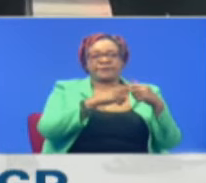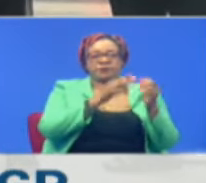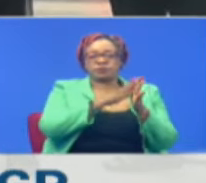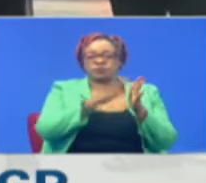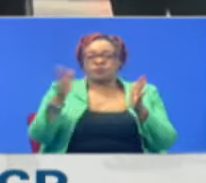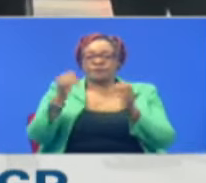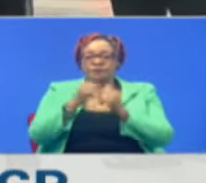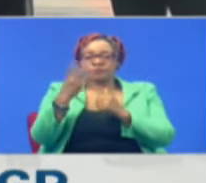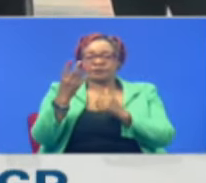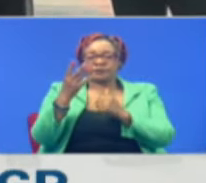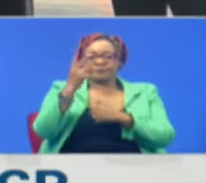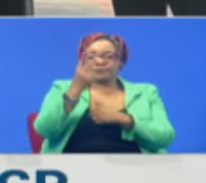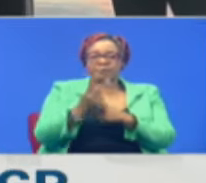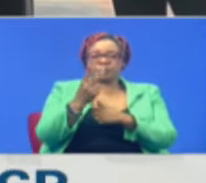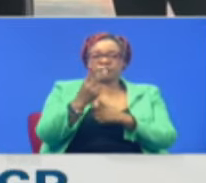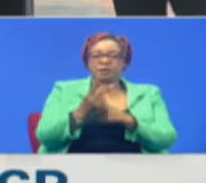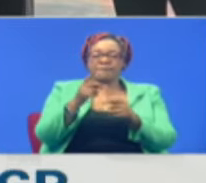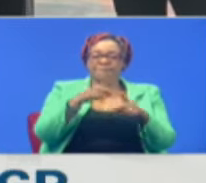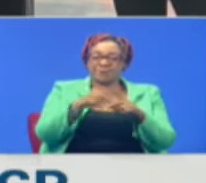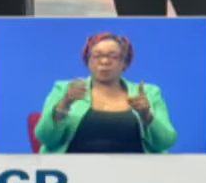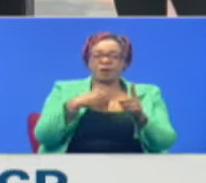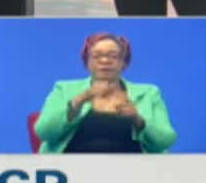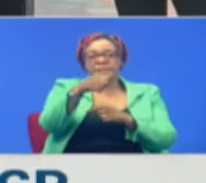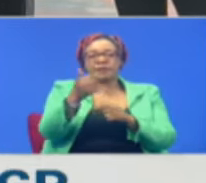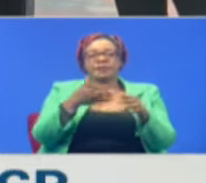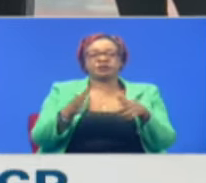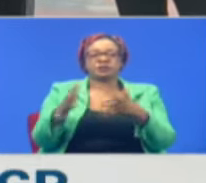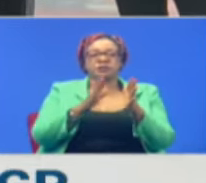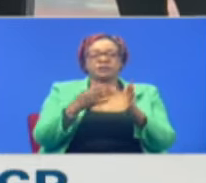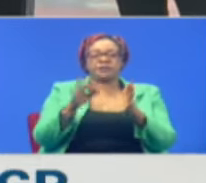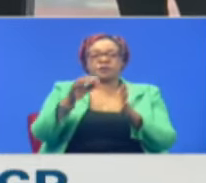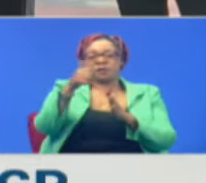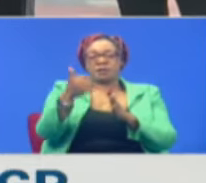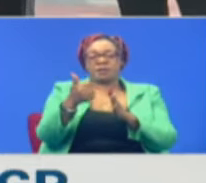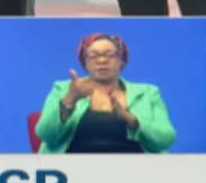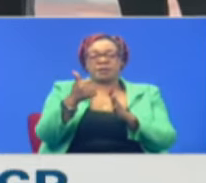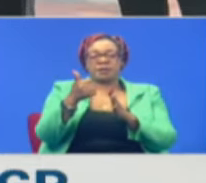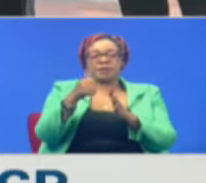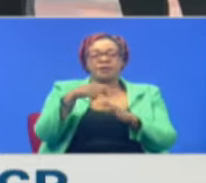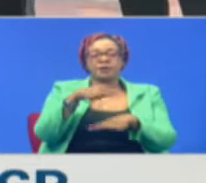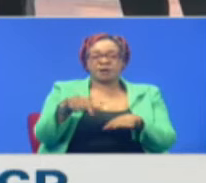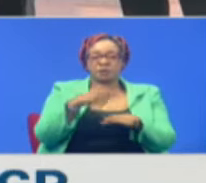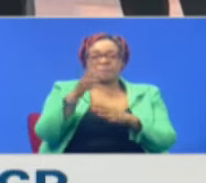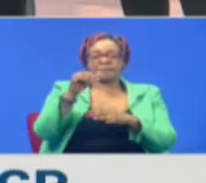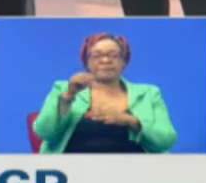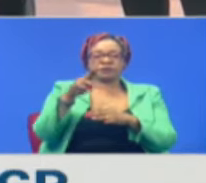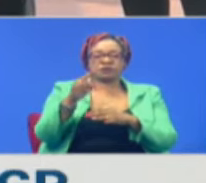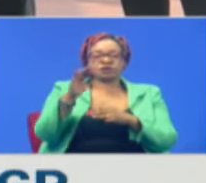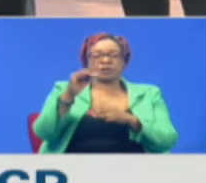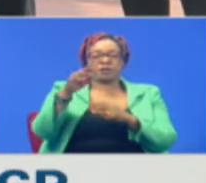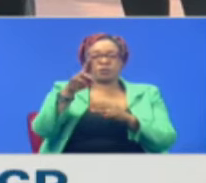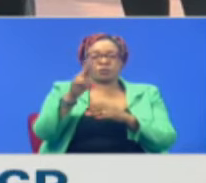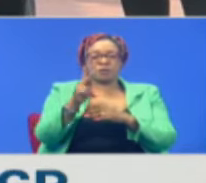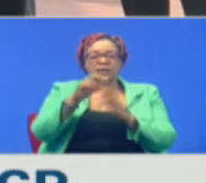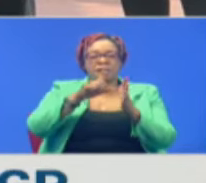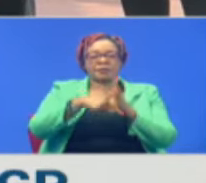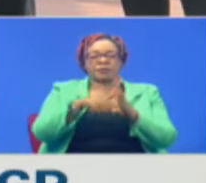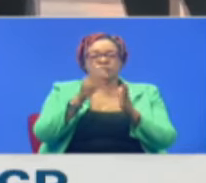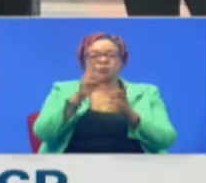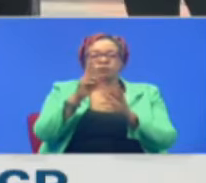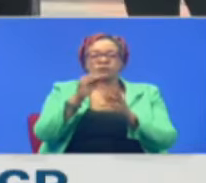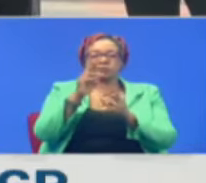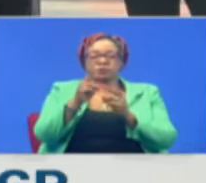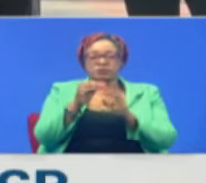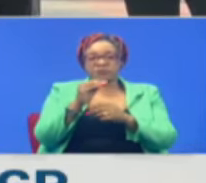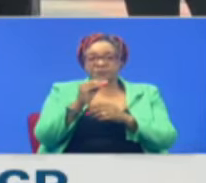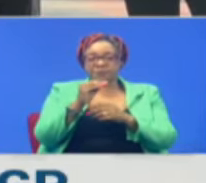but there will still be another chance to qualify the second round. That will be in Manchester in the UK later on. The 2020